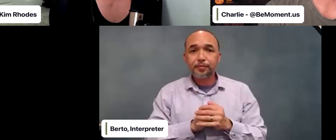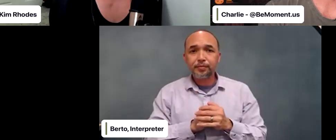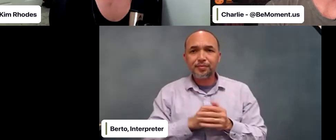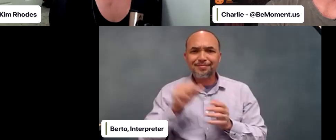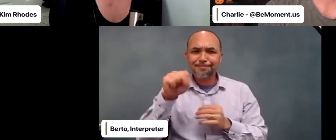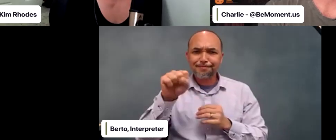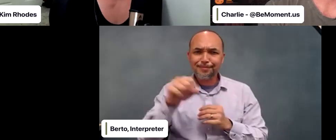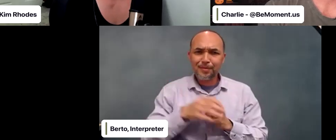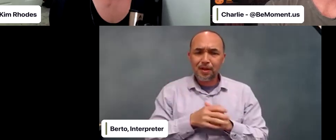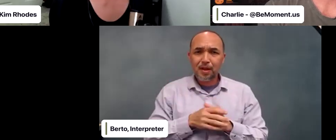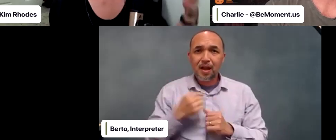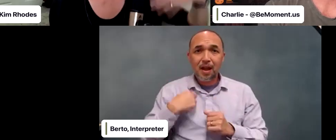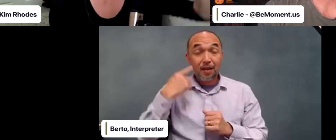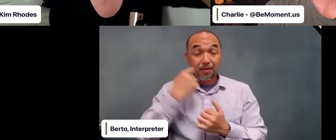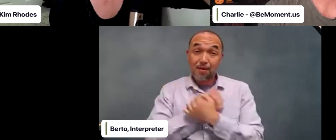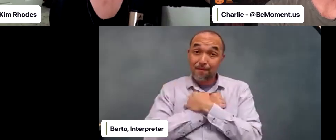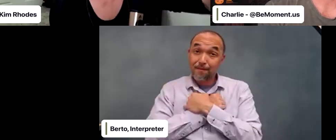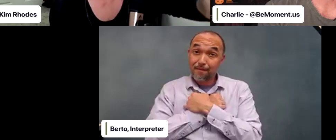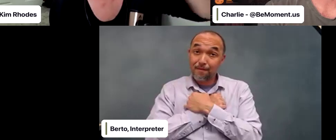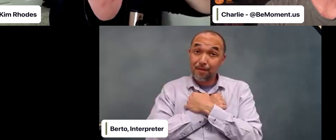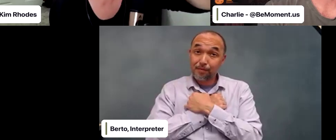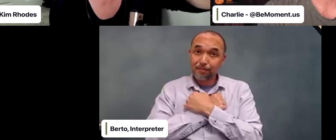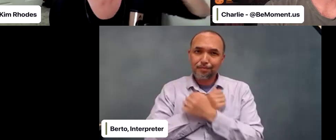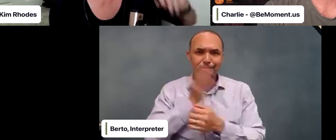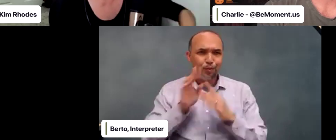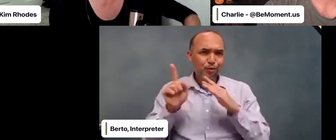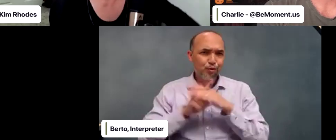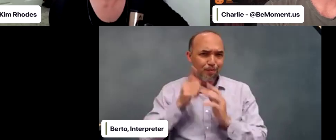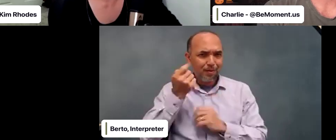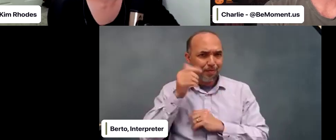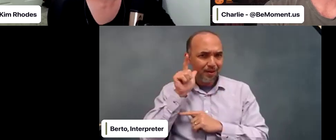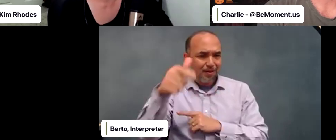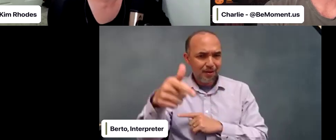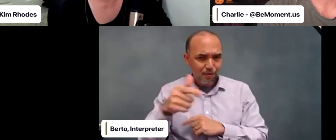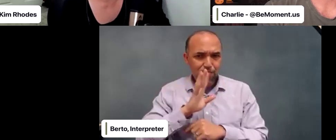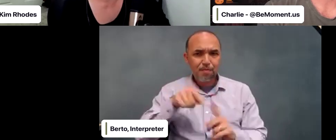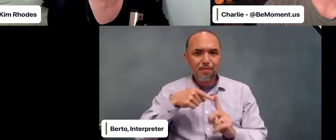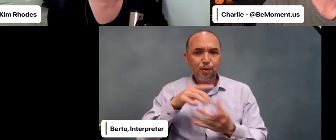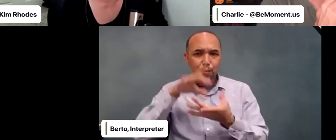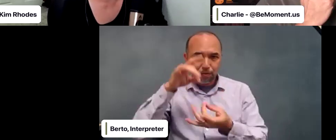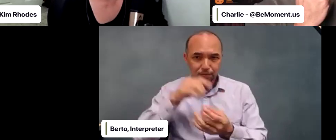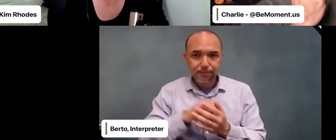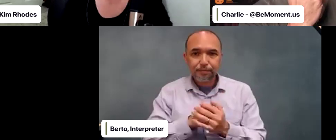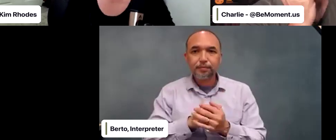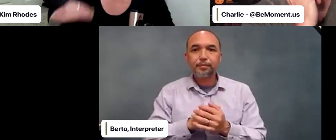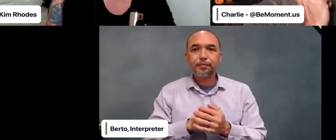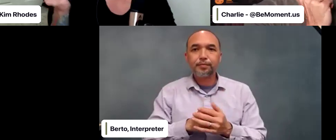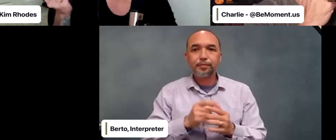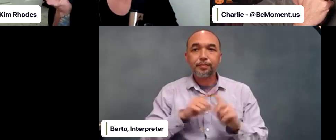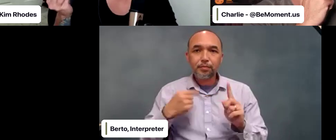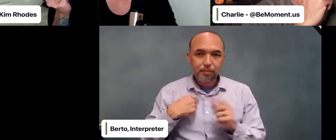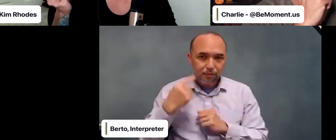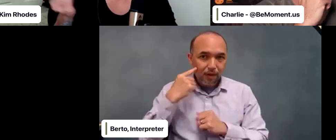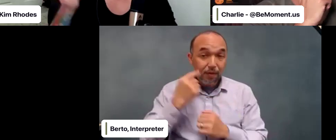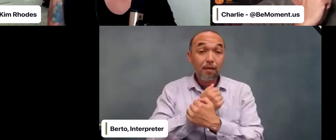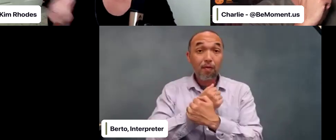I think love, and this will show up a little bit further when I talk about ghosts. I think love can